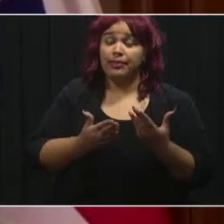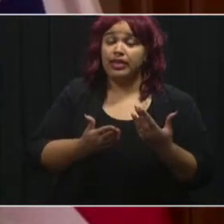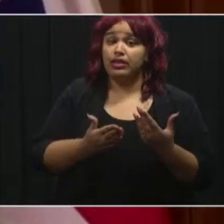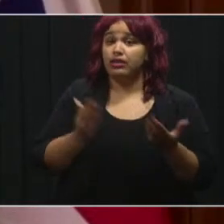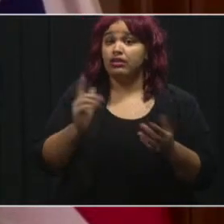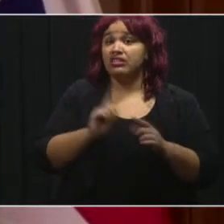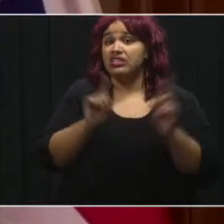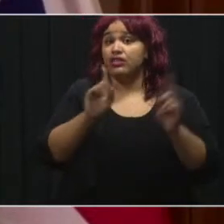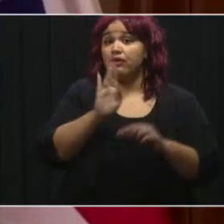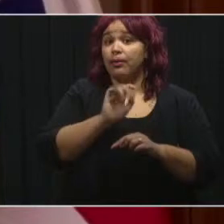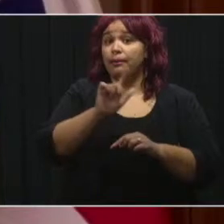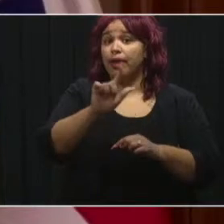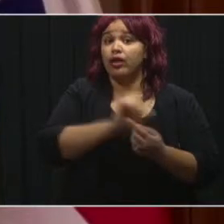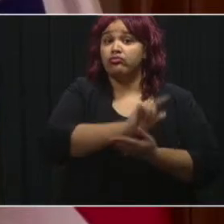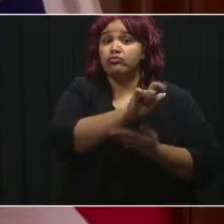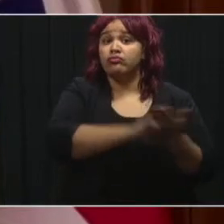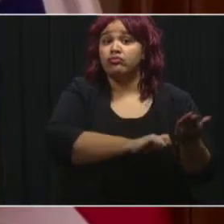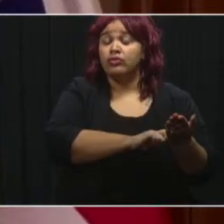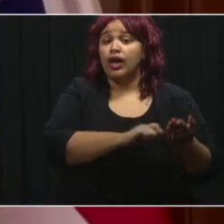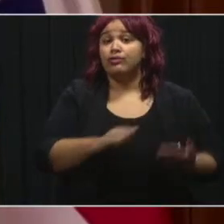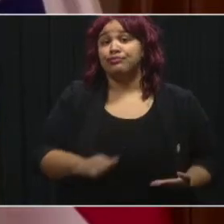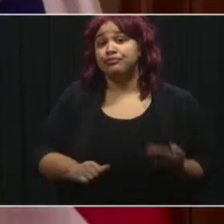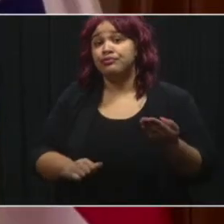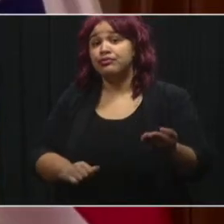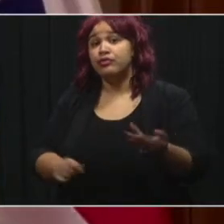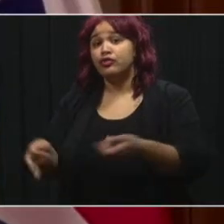be able to fly in this legislature that you could live with?